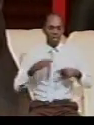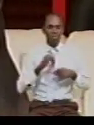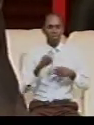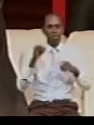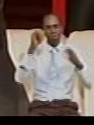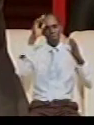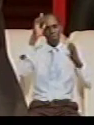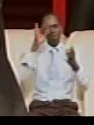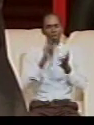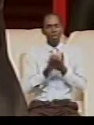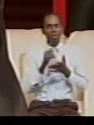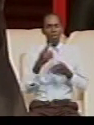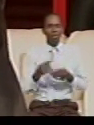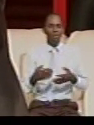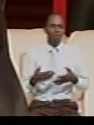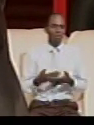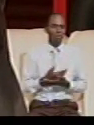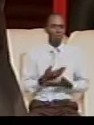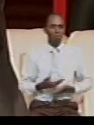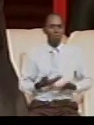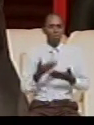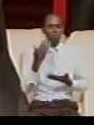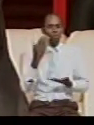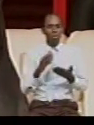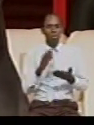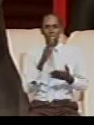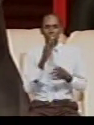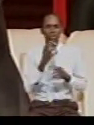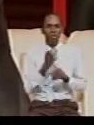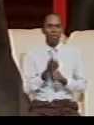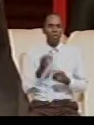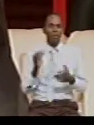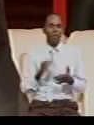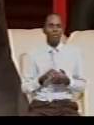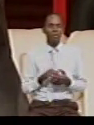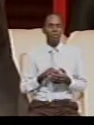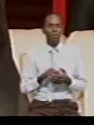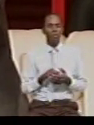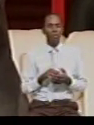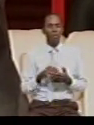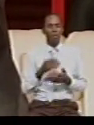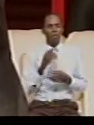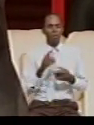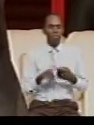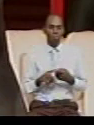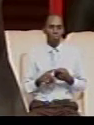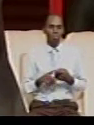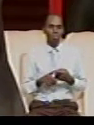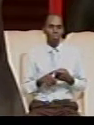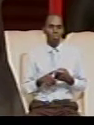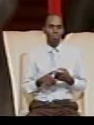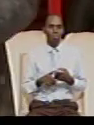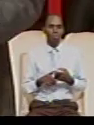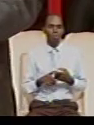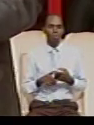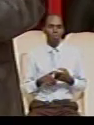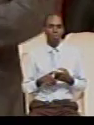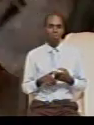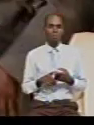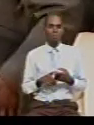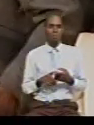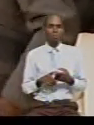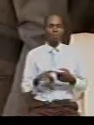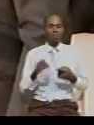begotten again. And it's through the resurrection of Jesus Christ from the dead. To